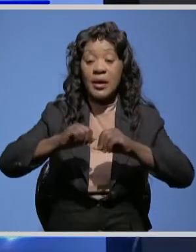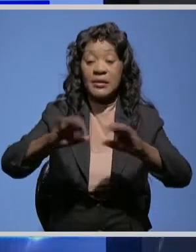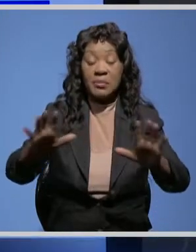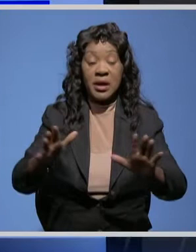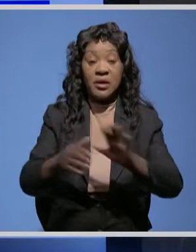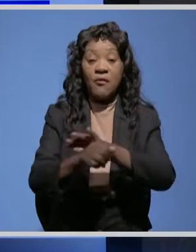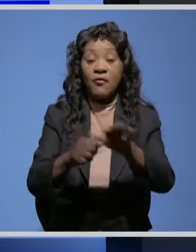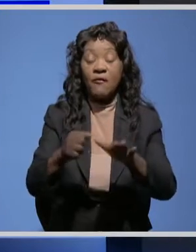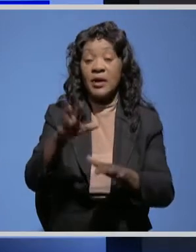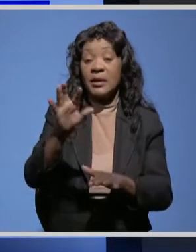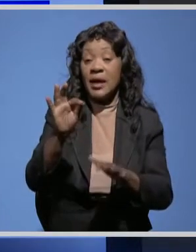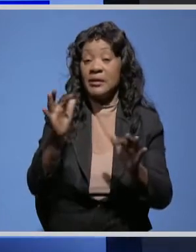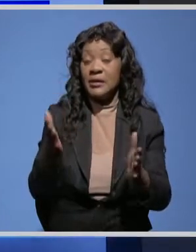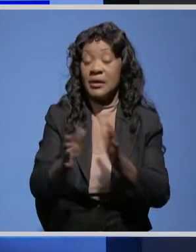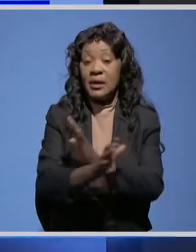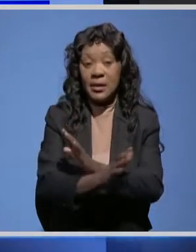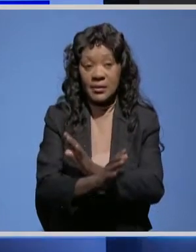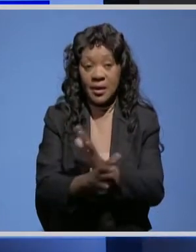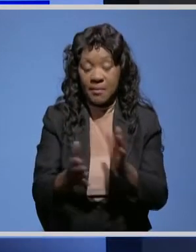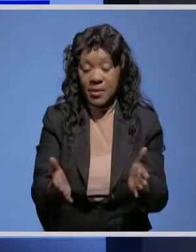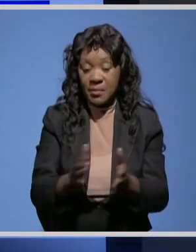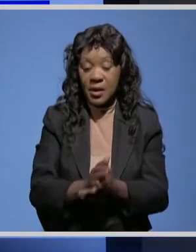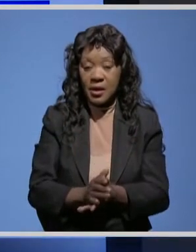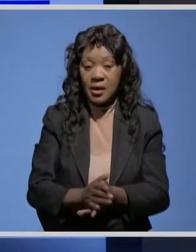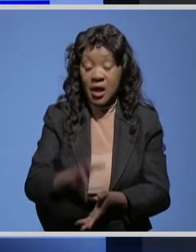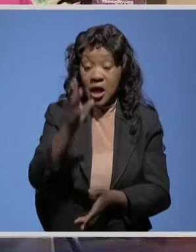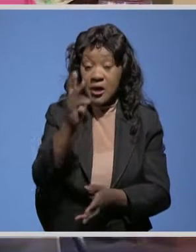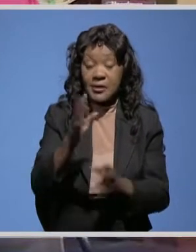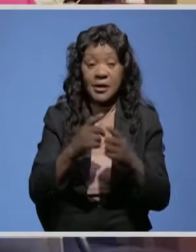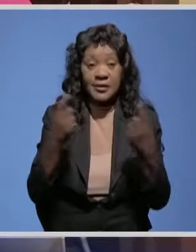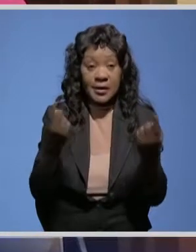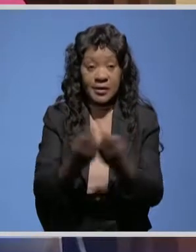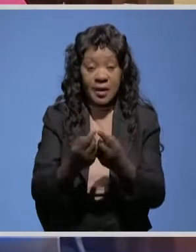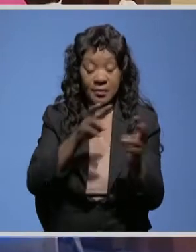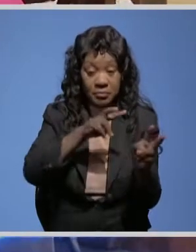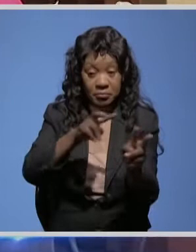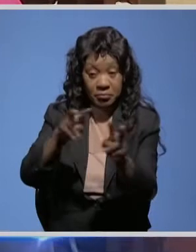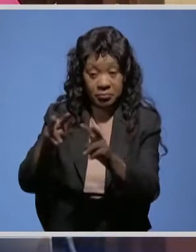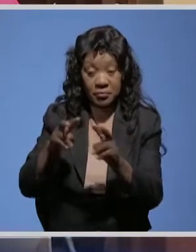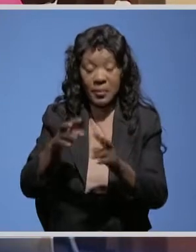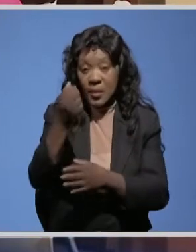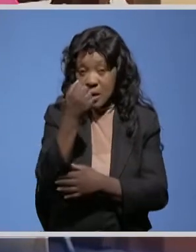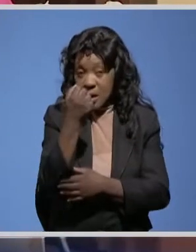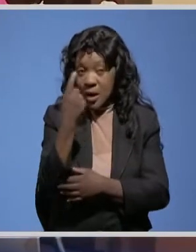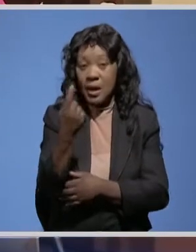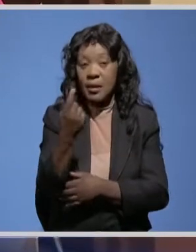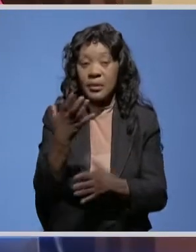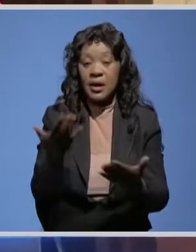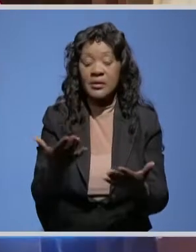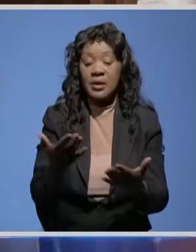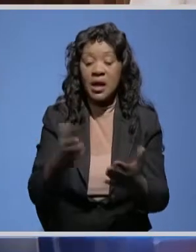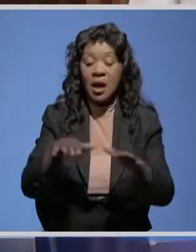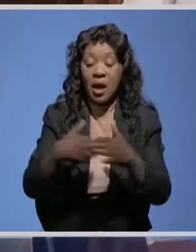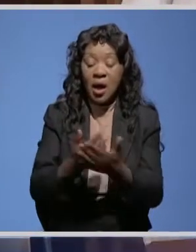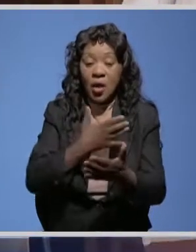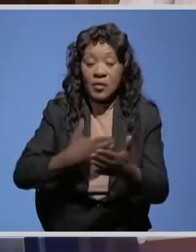Zambia. The studies, which were conducted in six districts, were aimed at understanding the extent of the pandemic